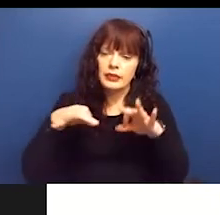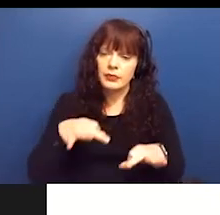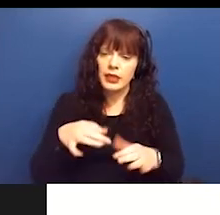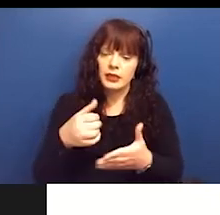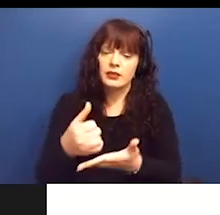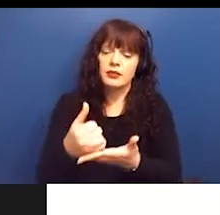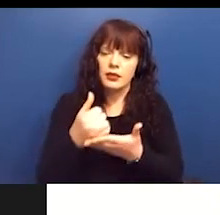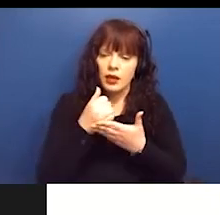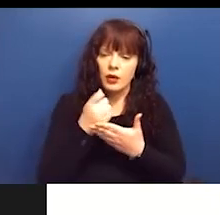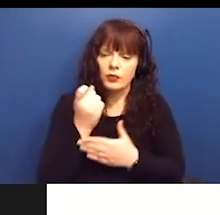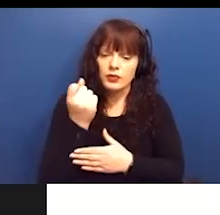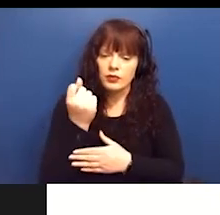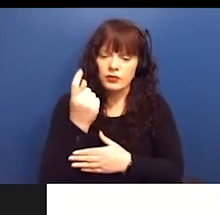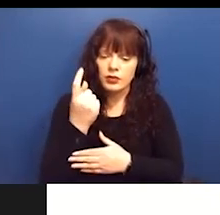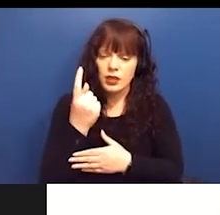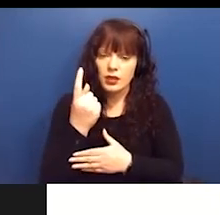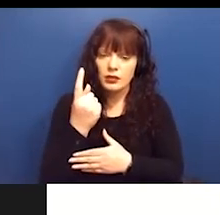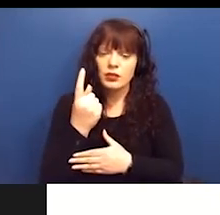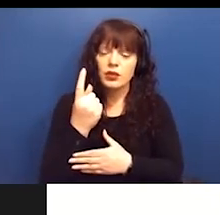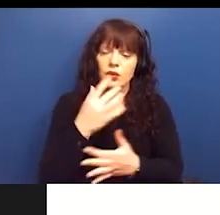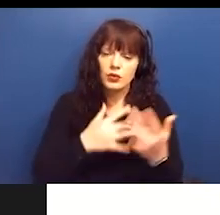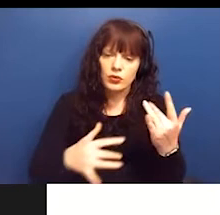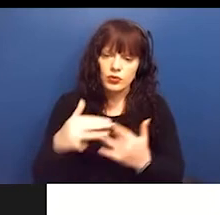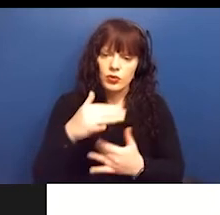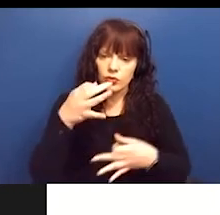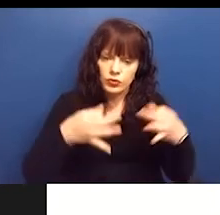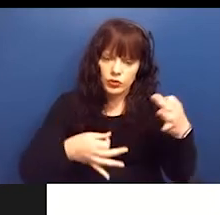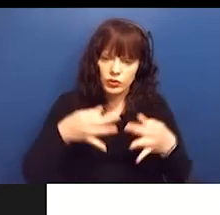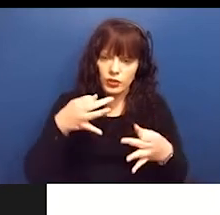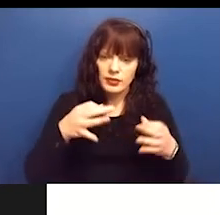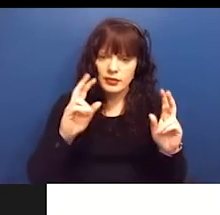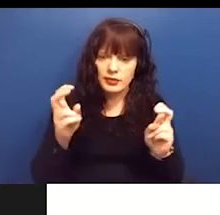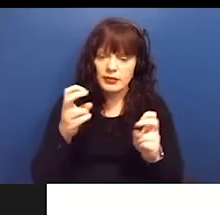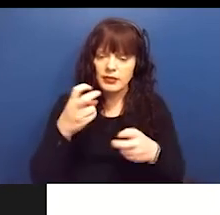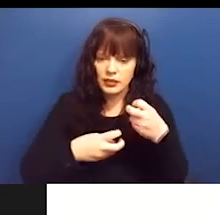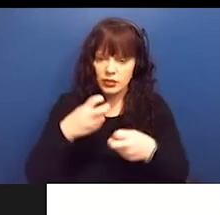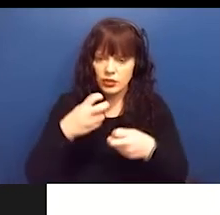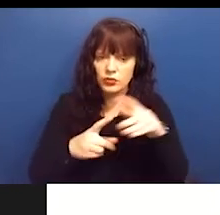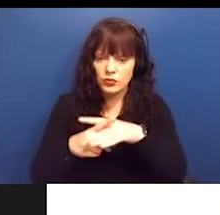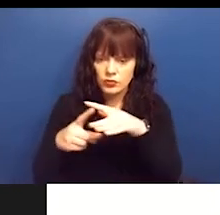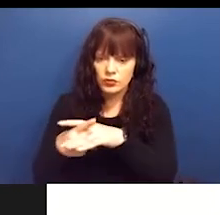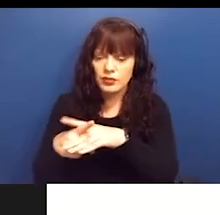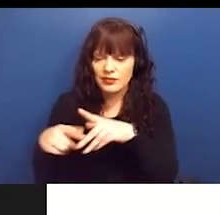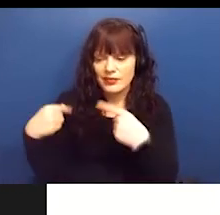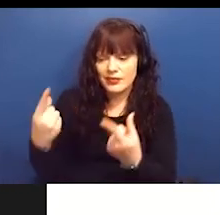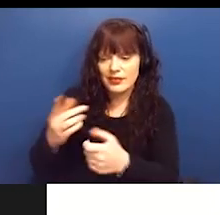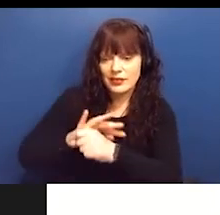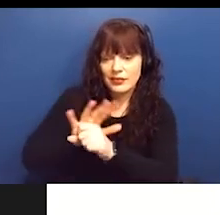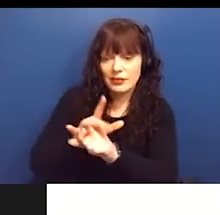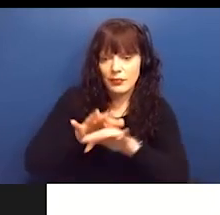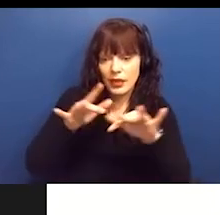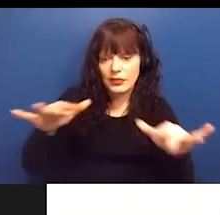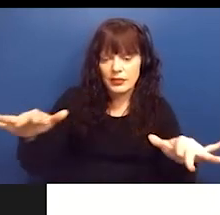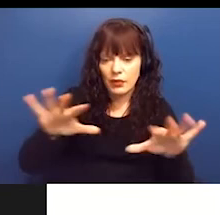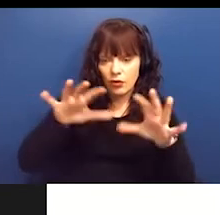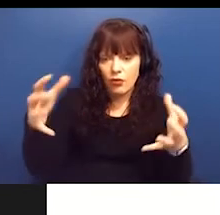understand, you know, the social justice issues that have really arisen through the pandemic throughout the world, and the